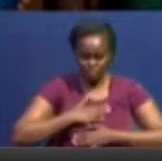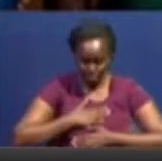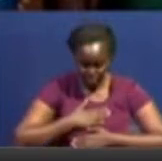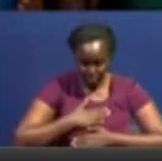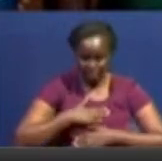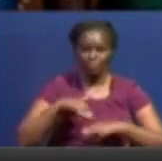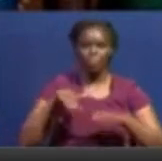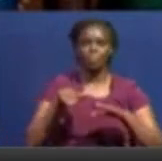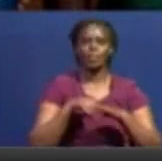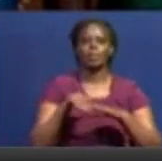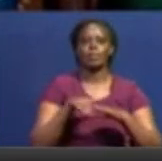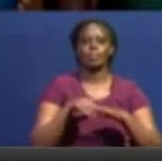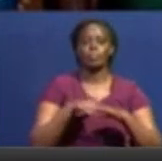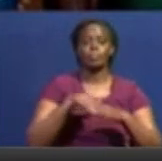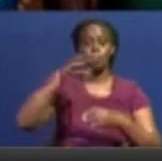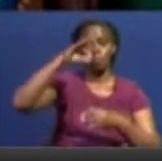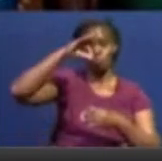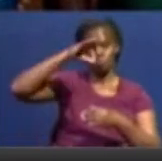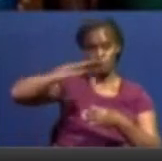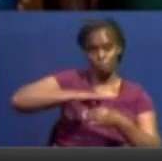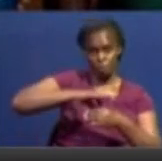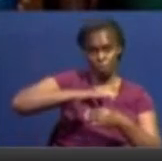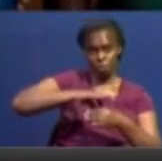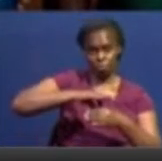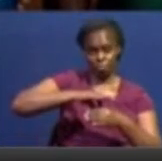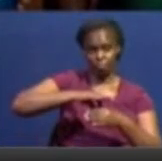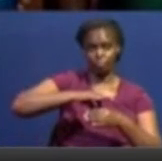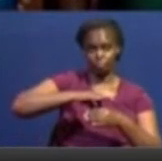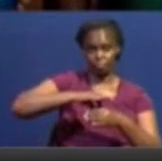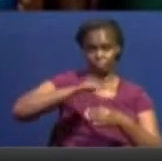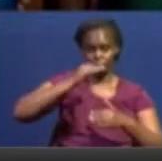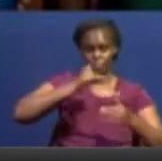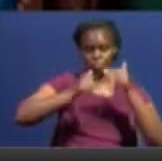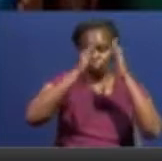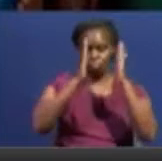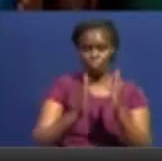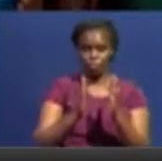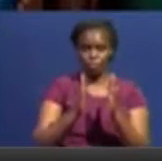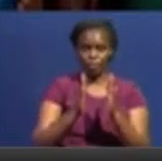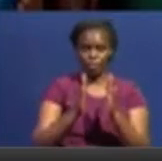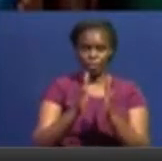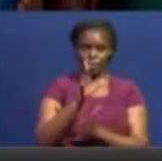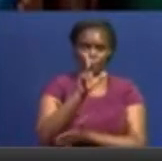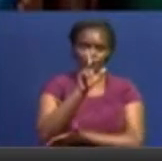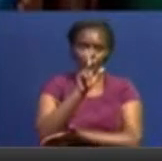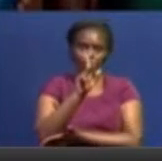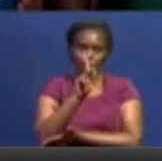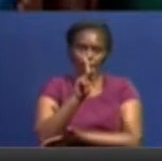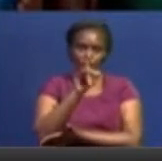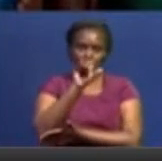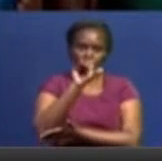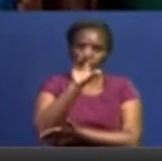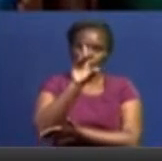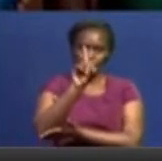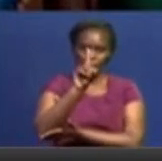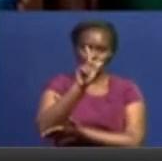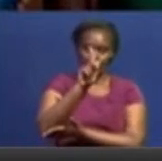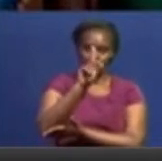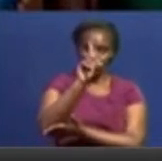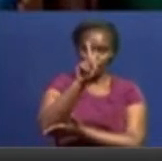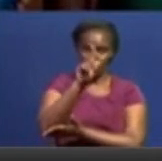members, the vote on the nomination of Professor Kithure Kindiki to fill the vacancy in the